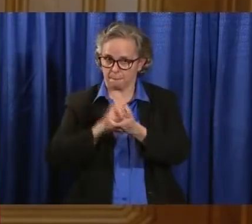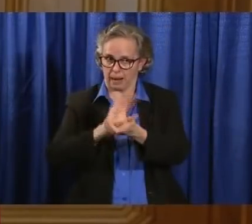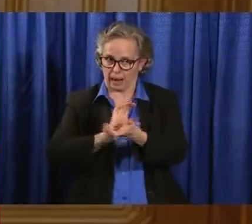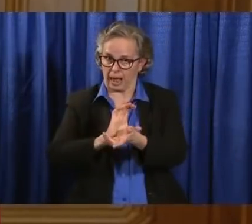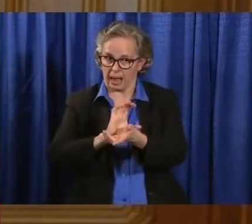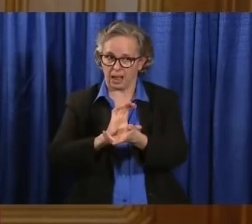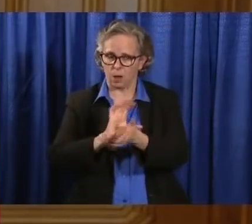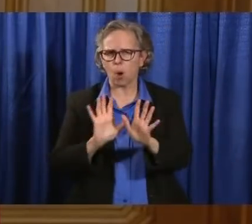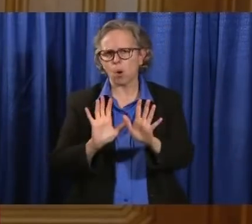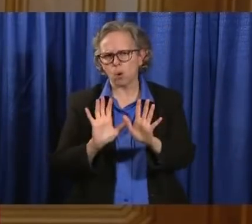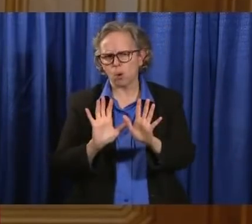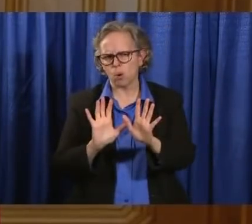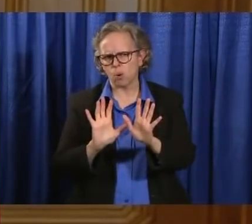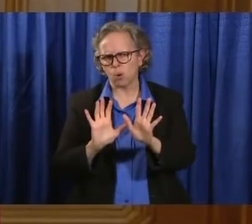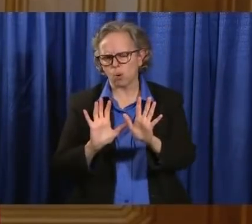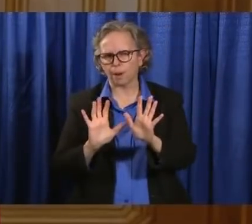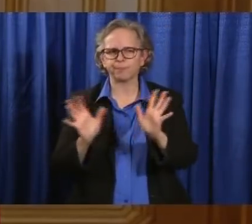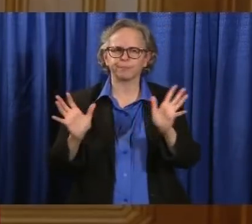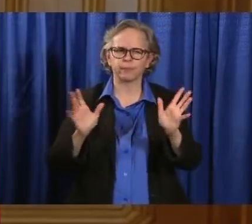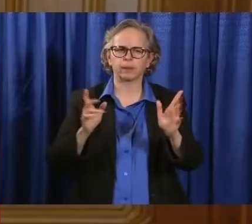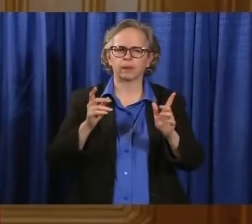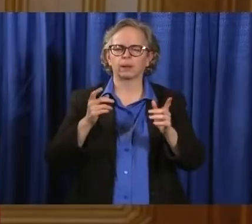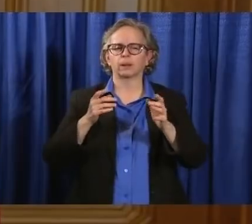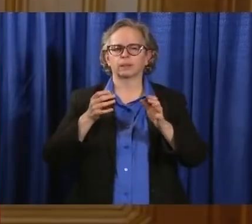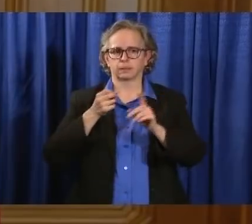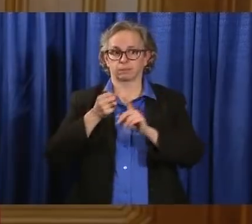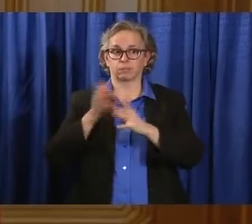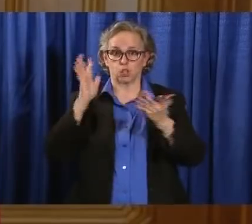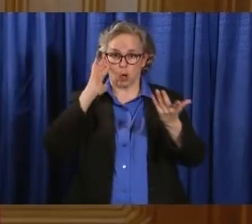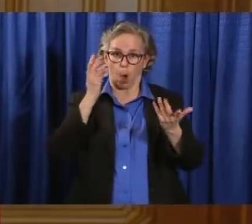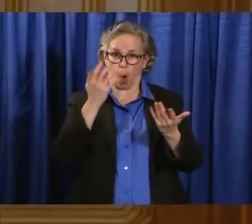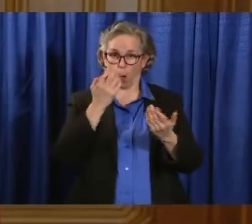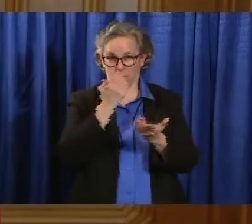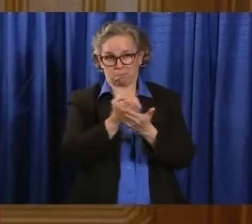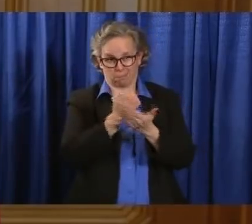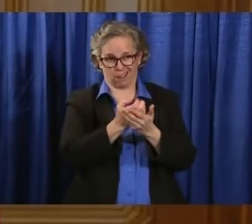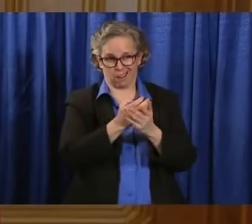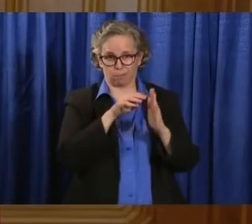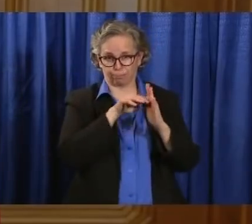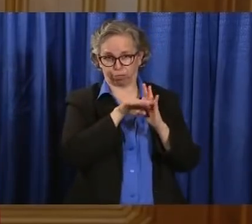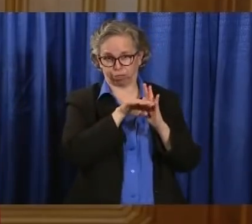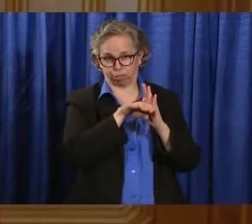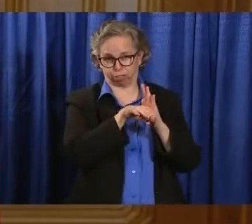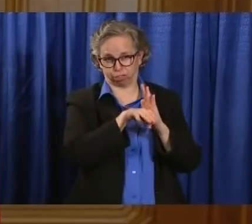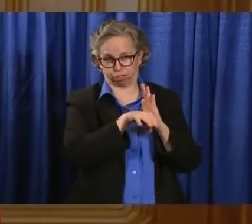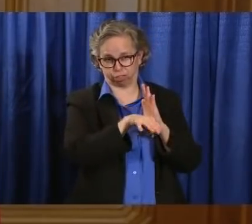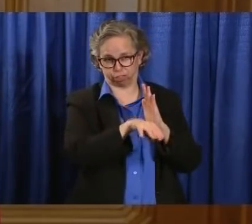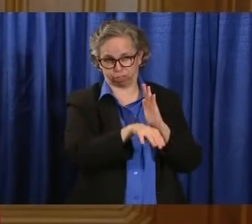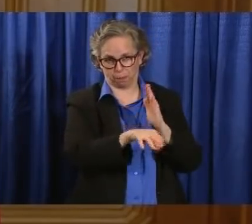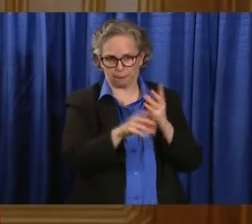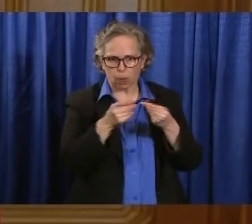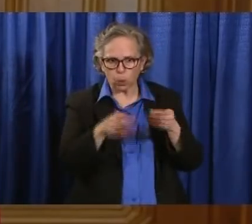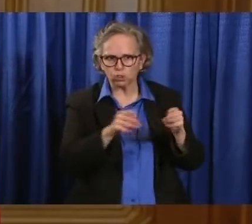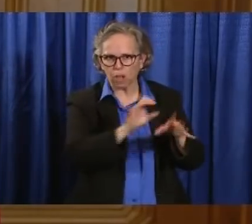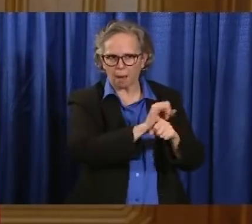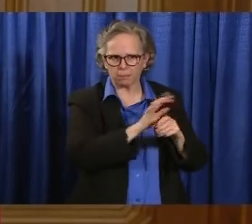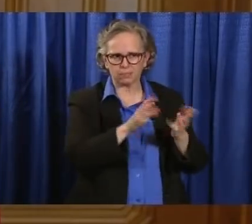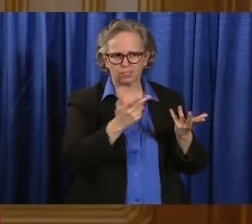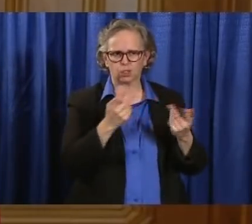have an economy going down, which obviously we do, is two things